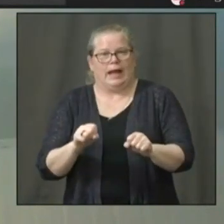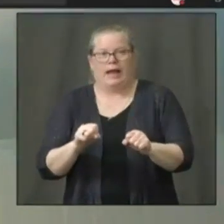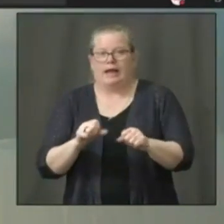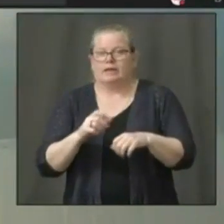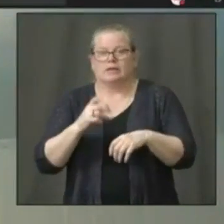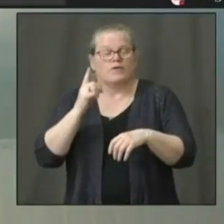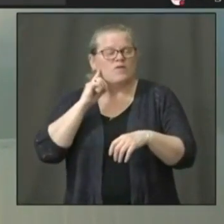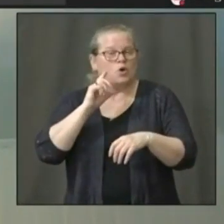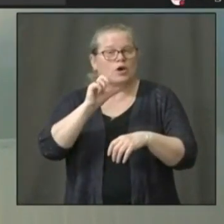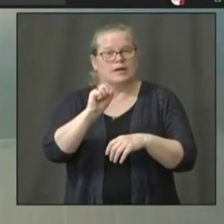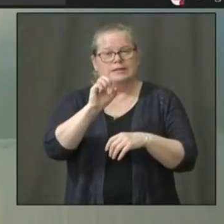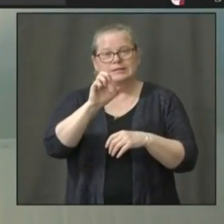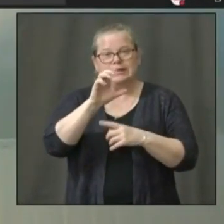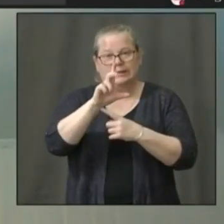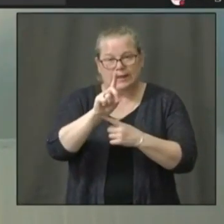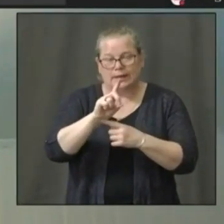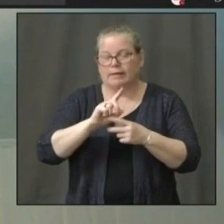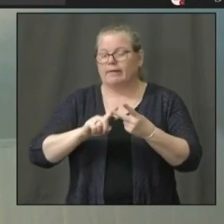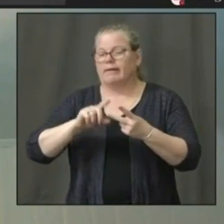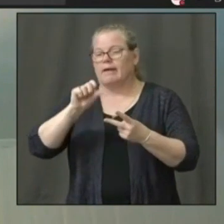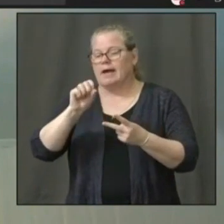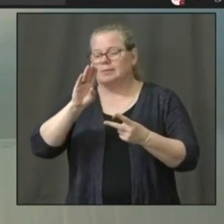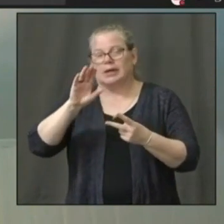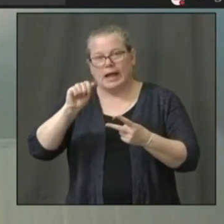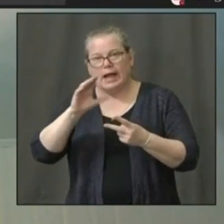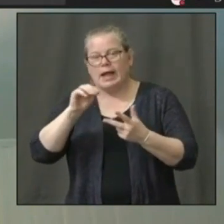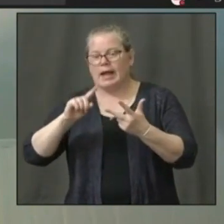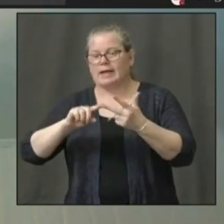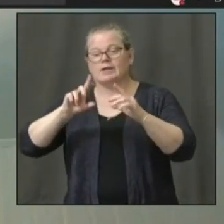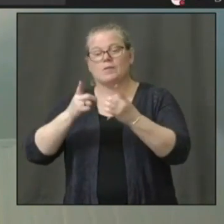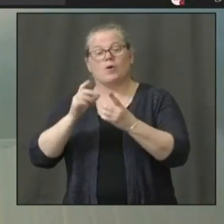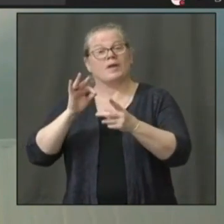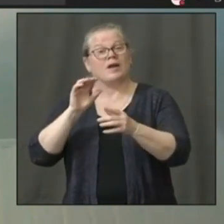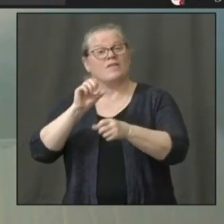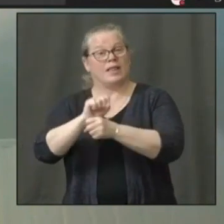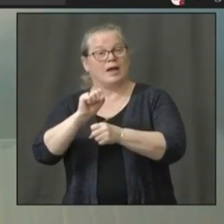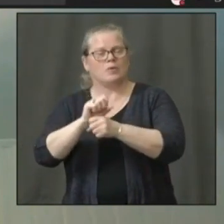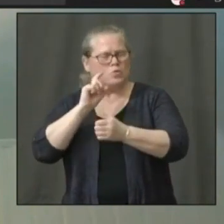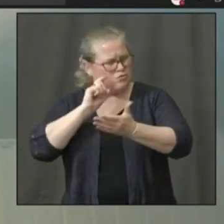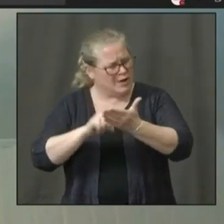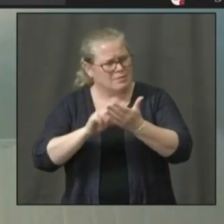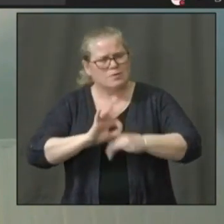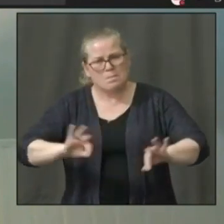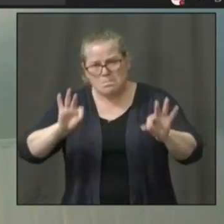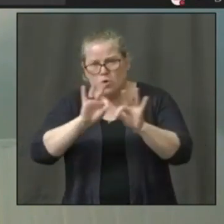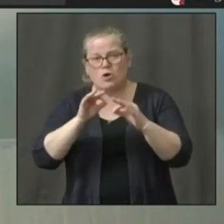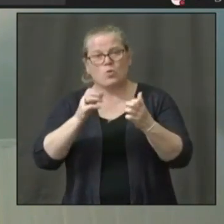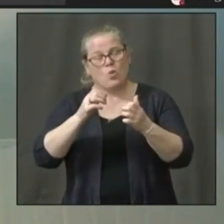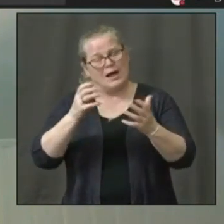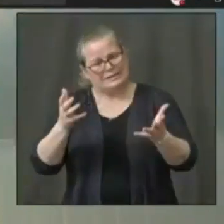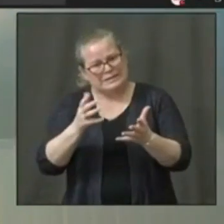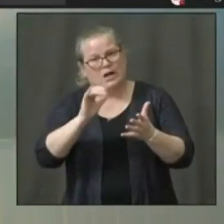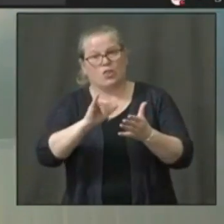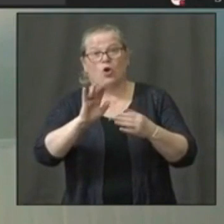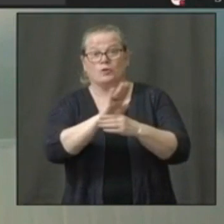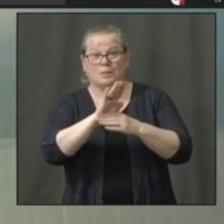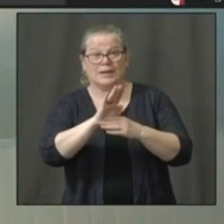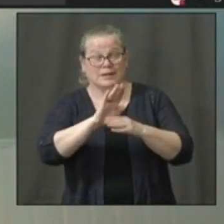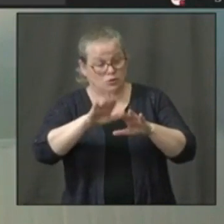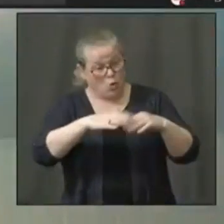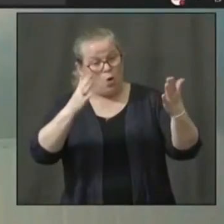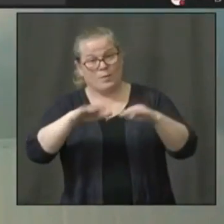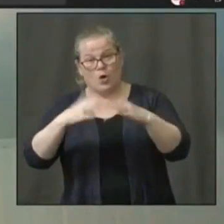and the Department of Labor. We recognize how important it is that these businesses can reopen because they're part of our